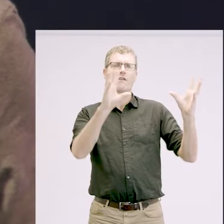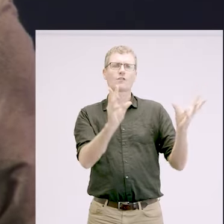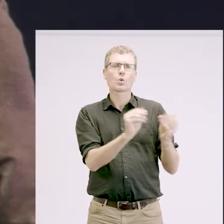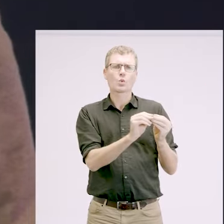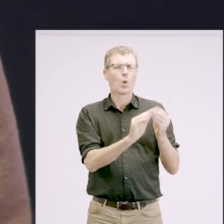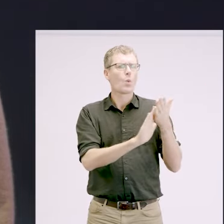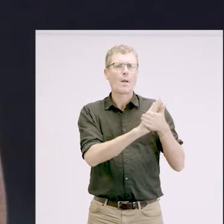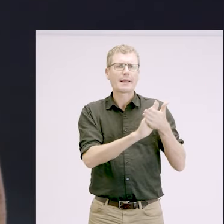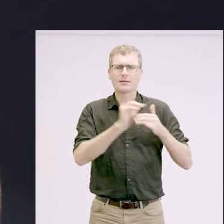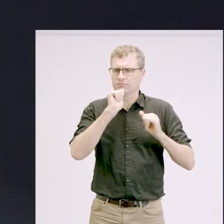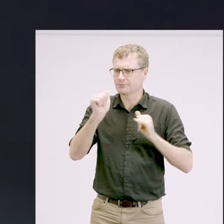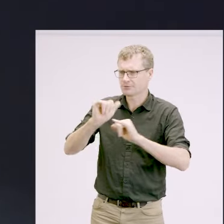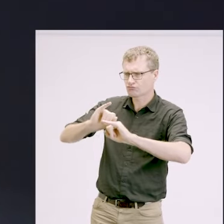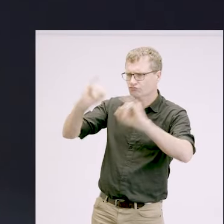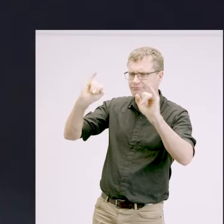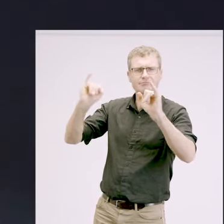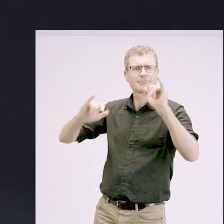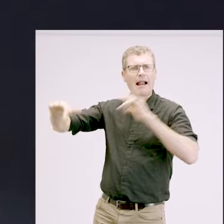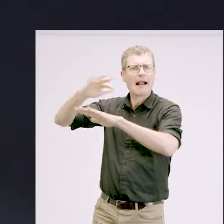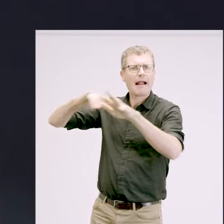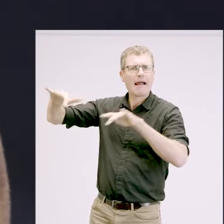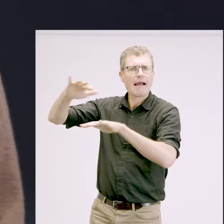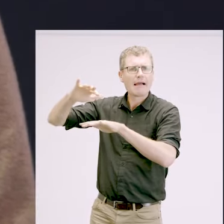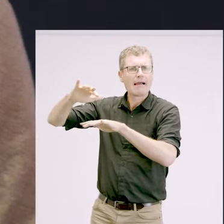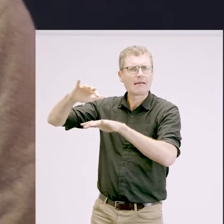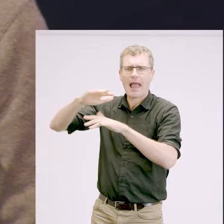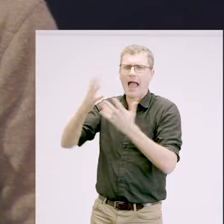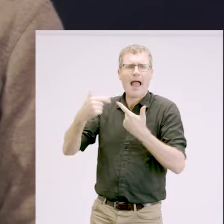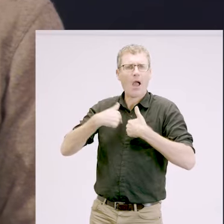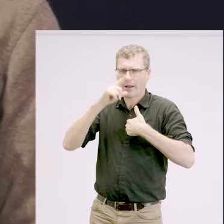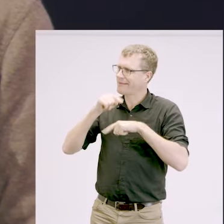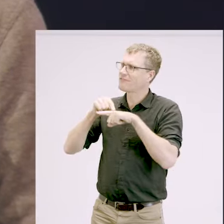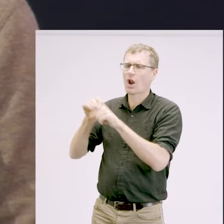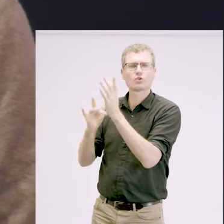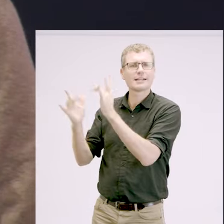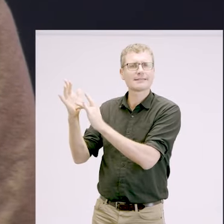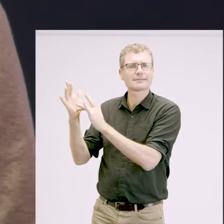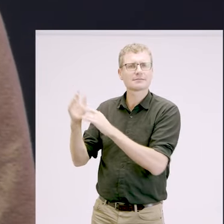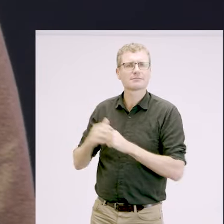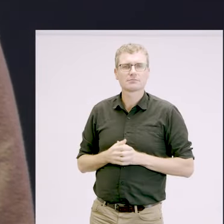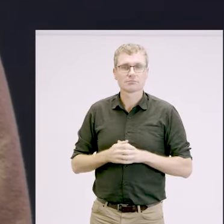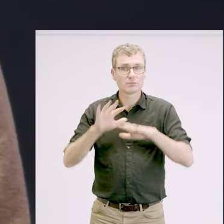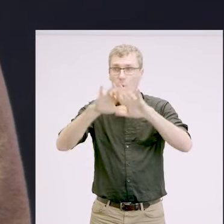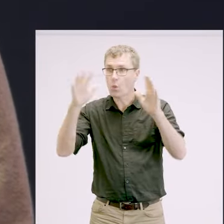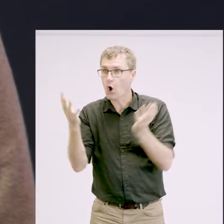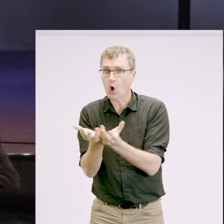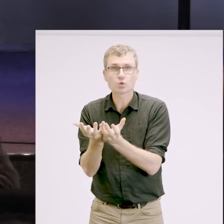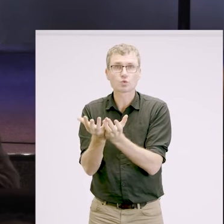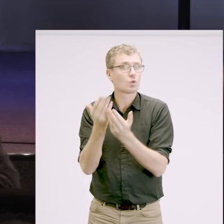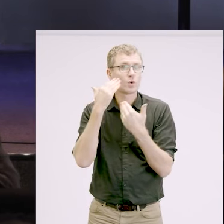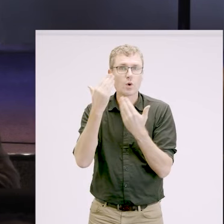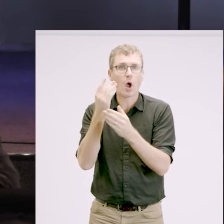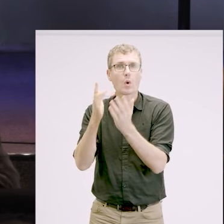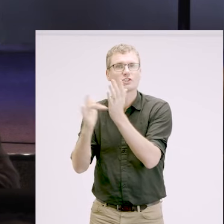what it means to be a follower of Jesus in the middle of a world that doesn't actually know him all that well all the time.